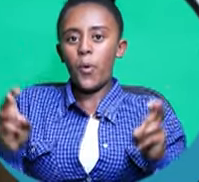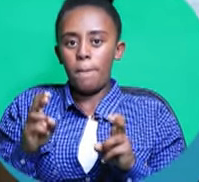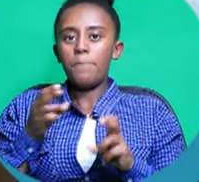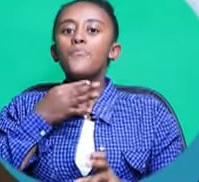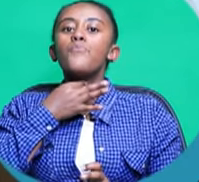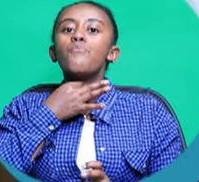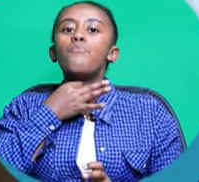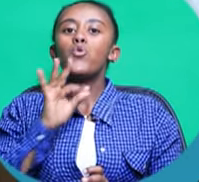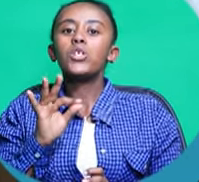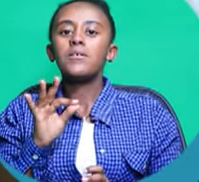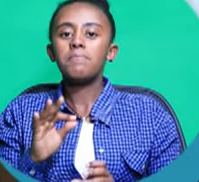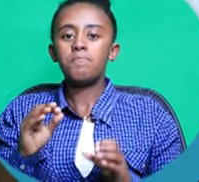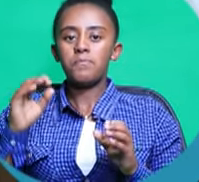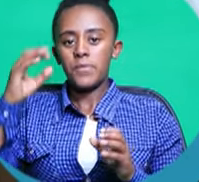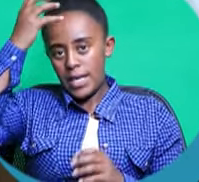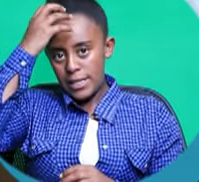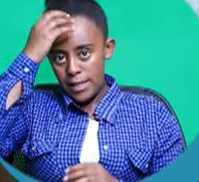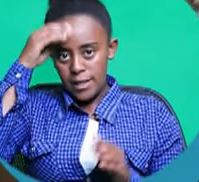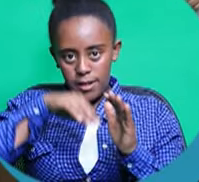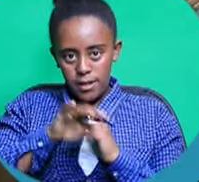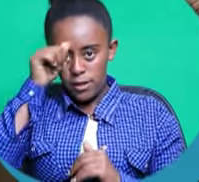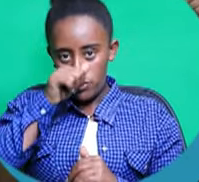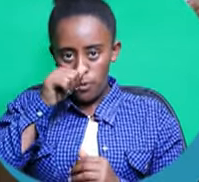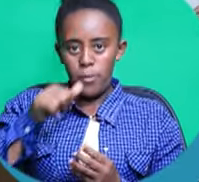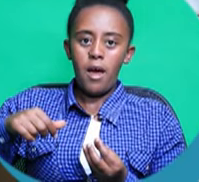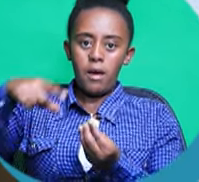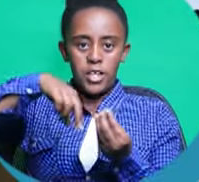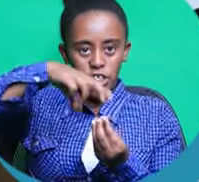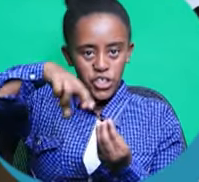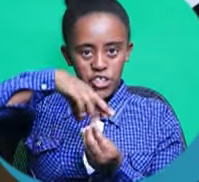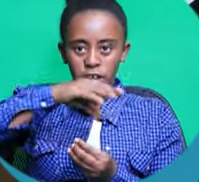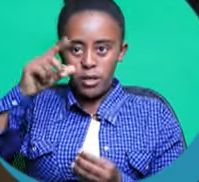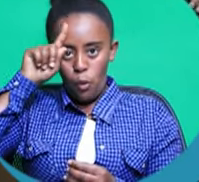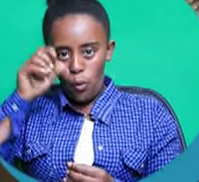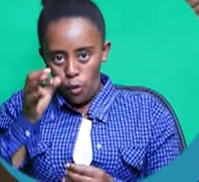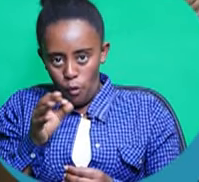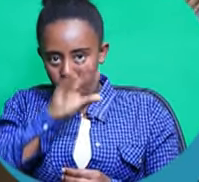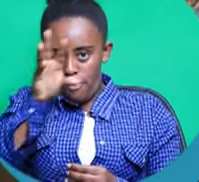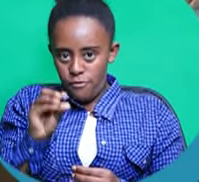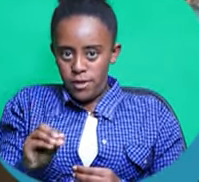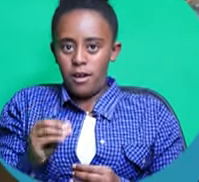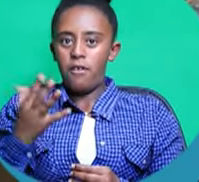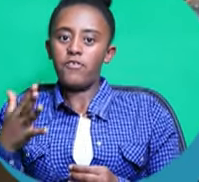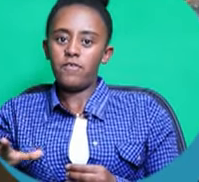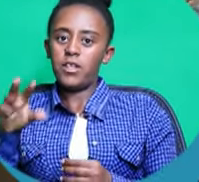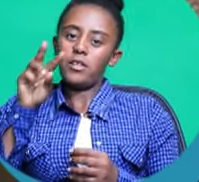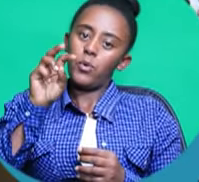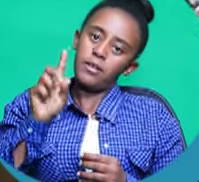the Muslim states in Ethiopia region and the Horn of Africa up to